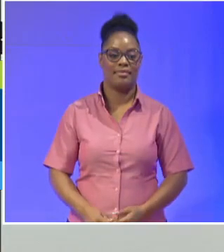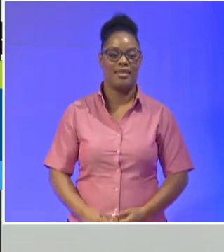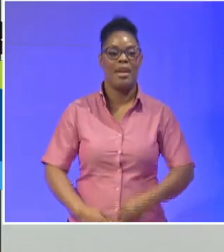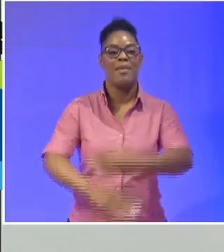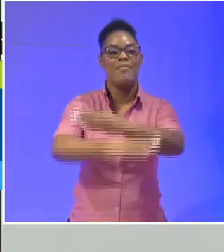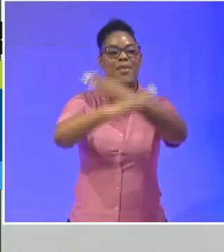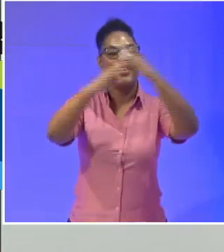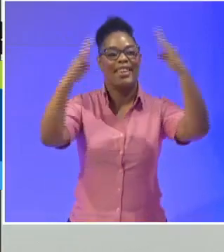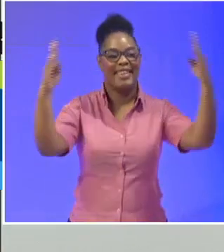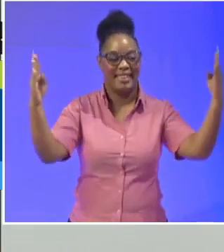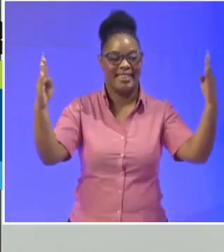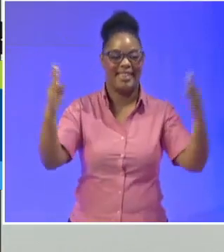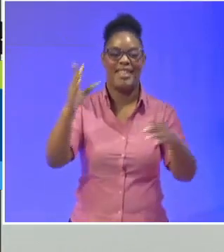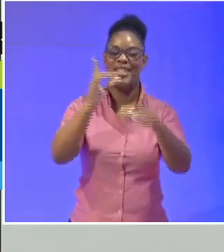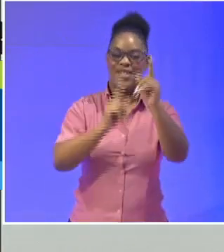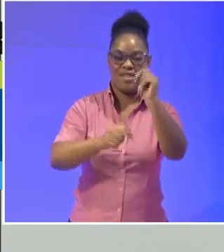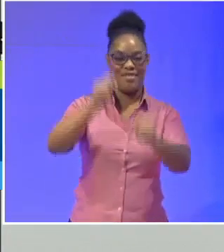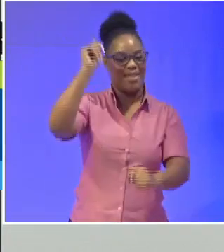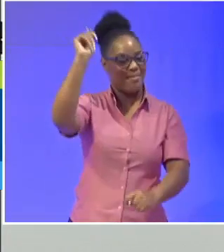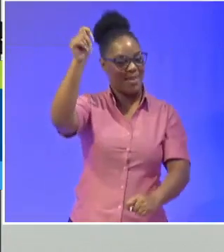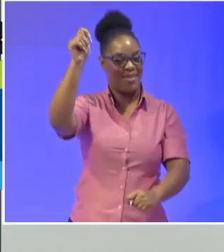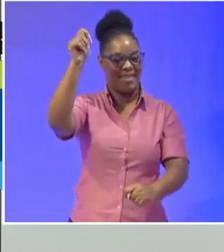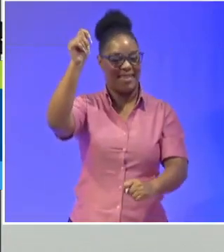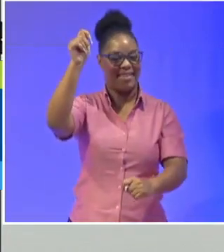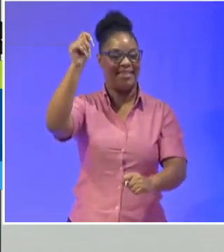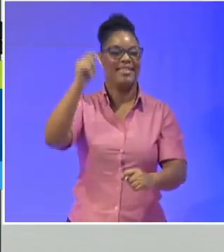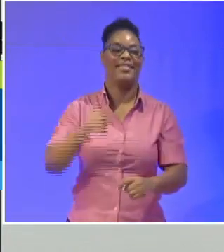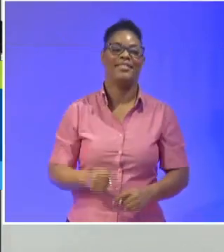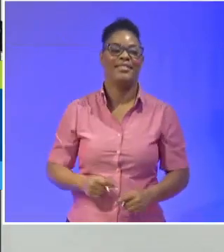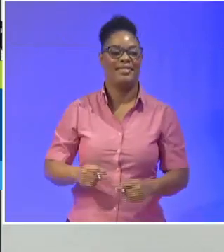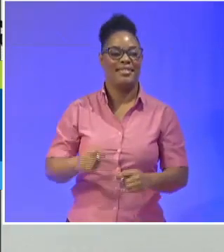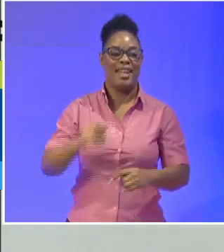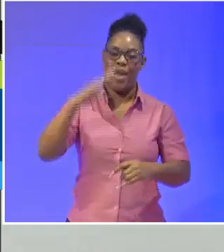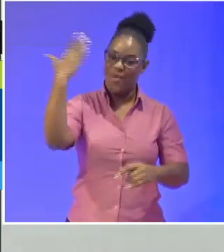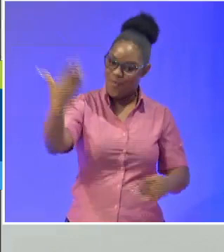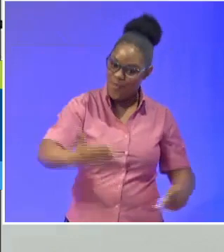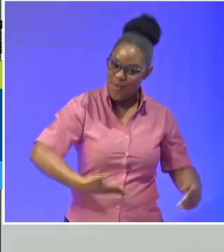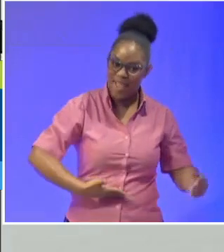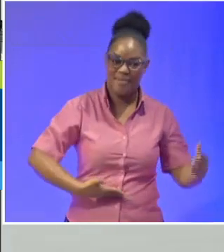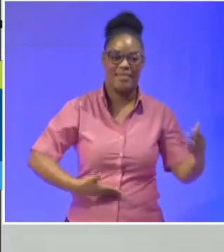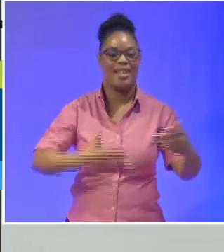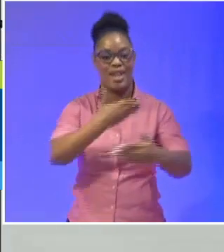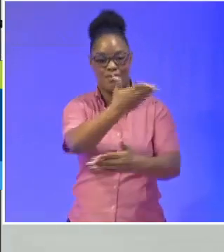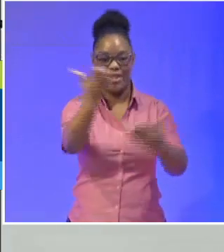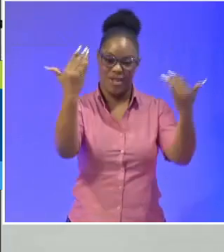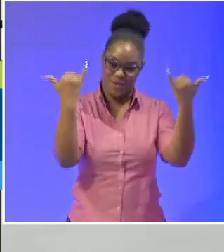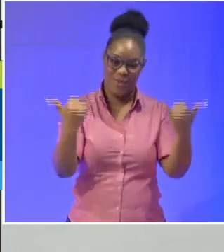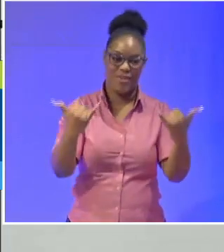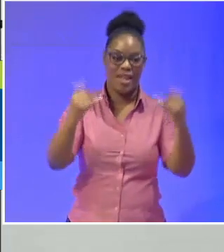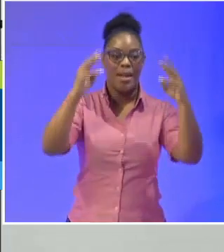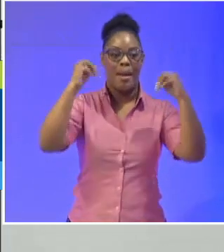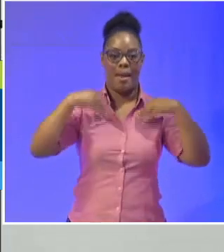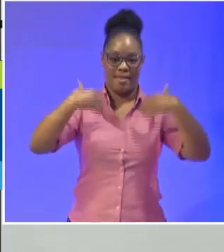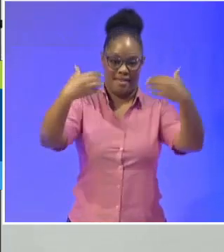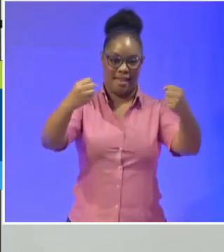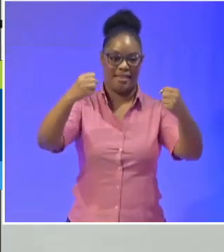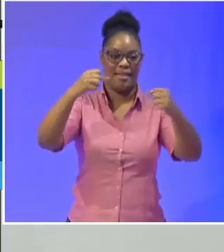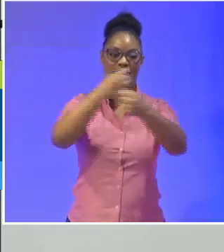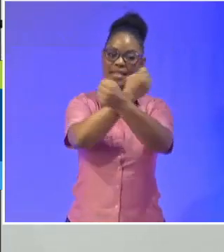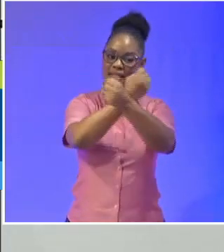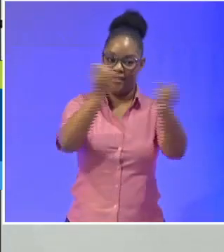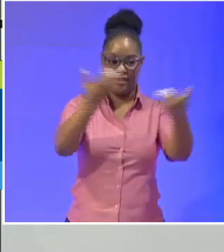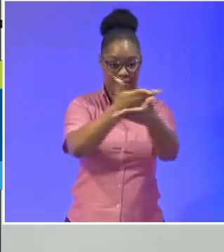Good morning, Trinidad and Tobago. The pleasure is once again mine to welcome you to the Ministry of Health's COVID-19 update for